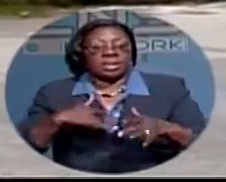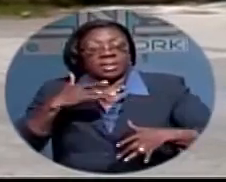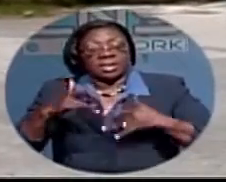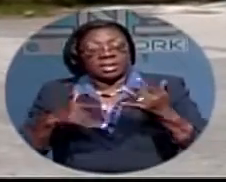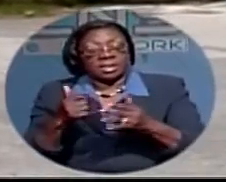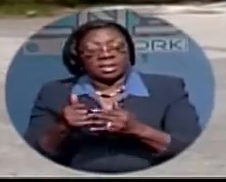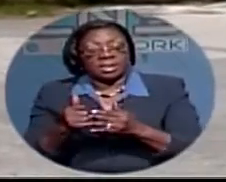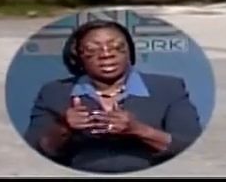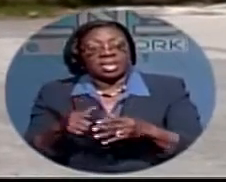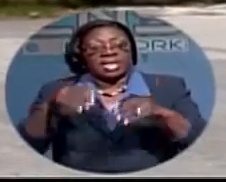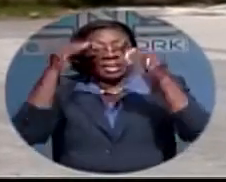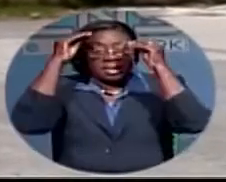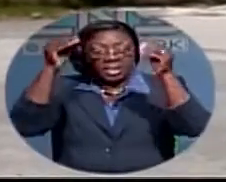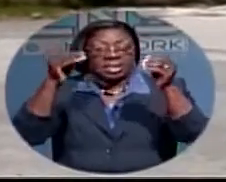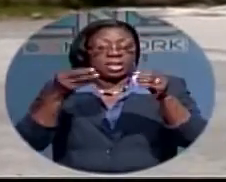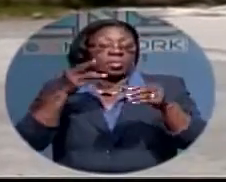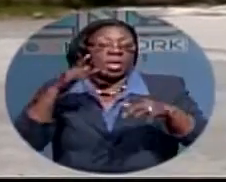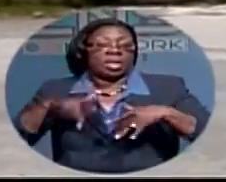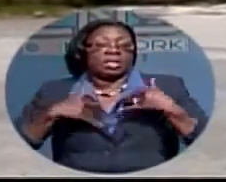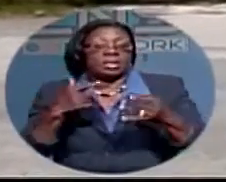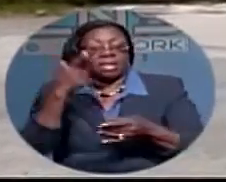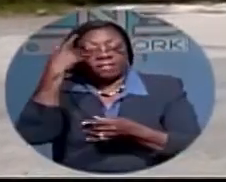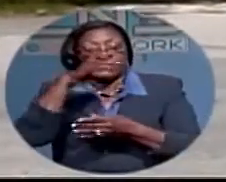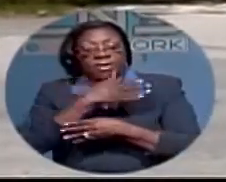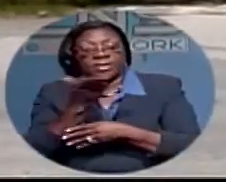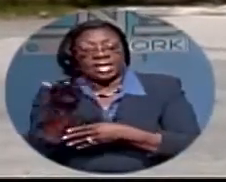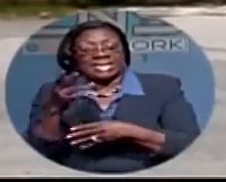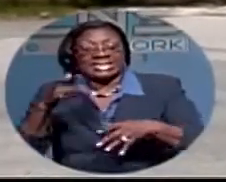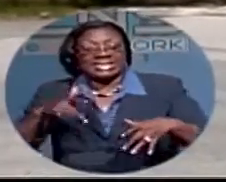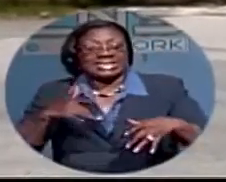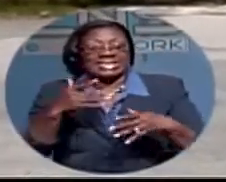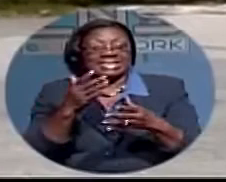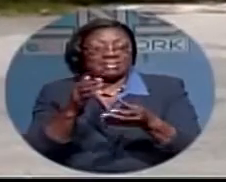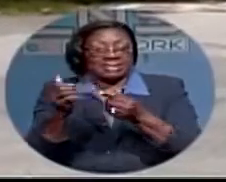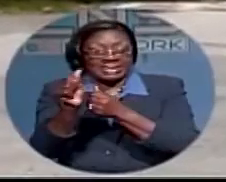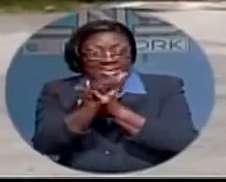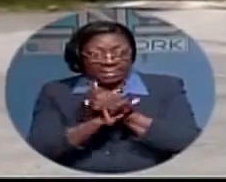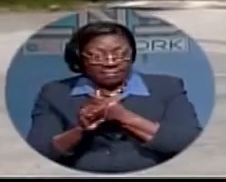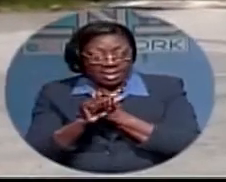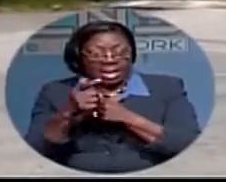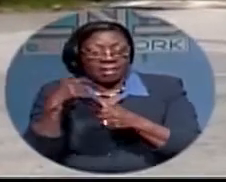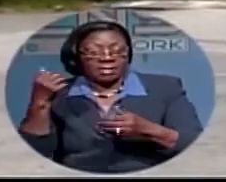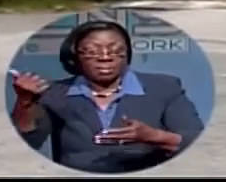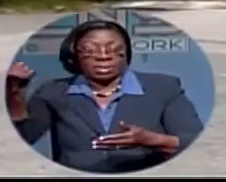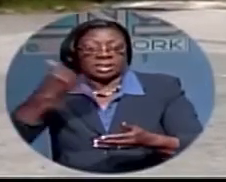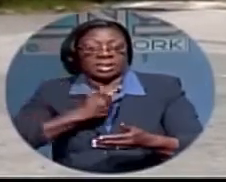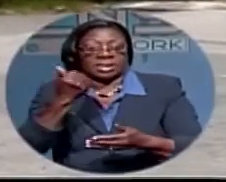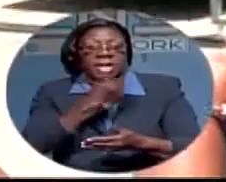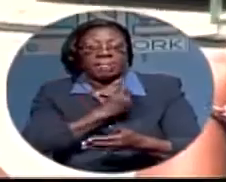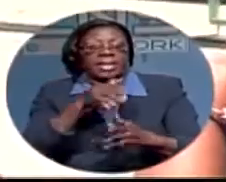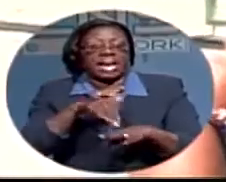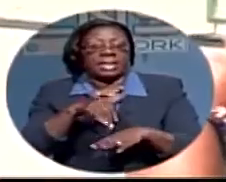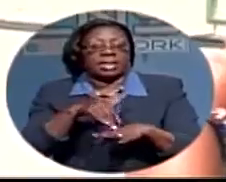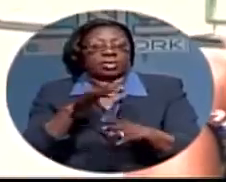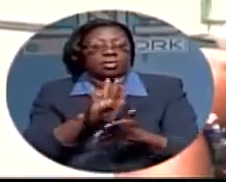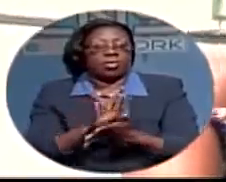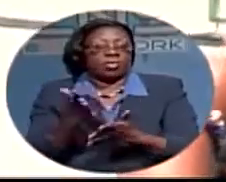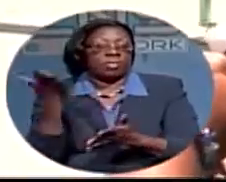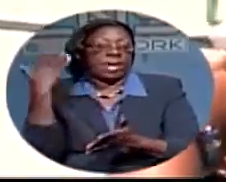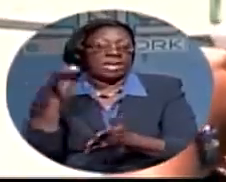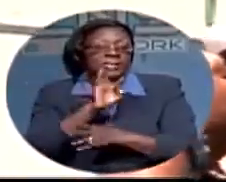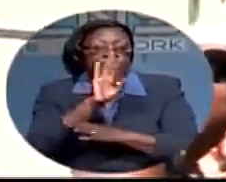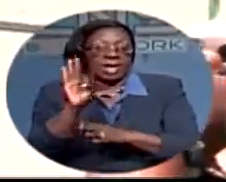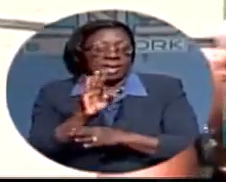were concerned for their safety after an alleged stabbing incident at the school on Friday past. We had